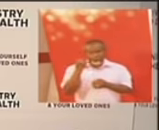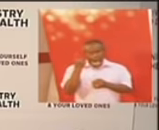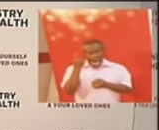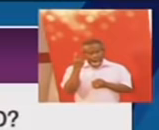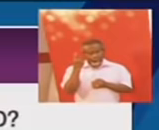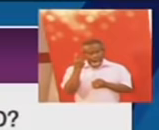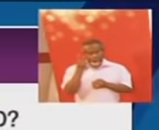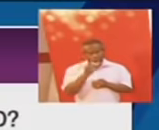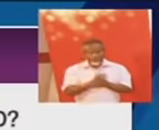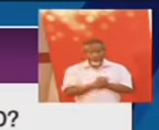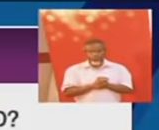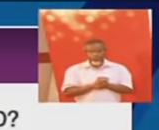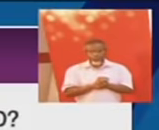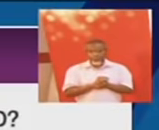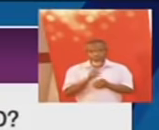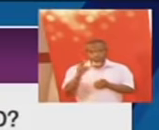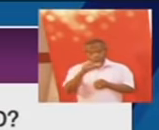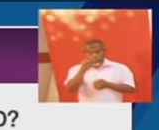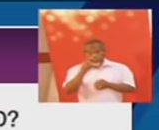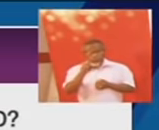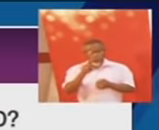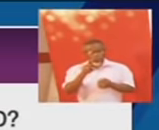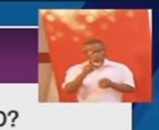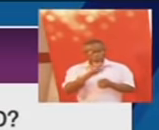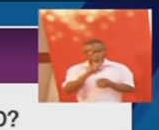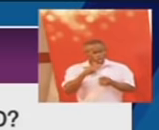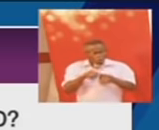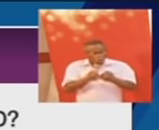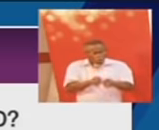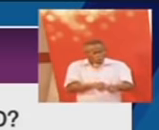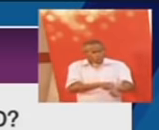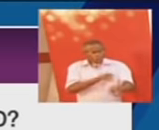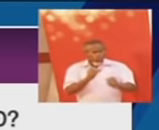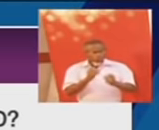recovery period for COVID-19?